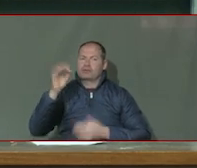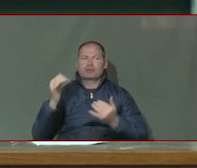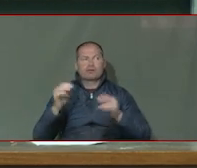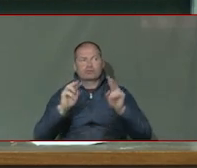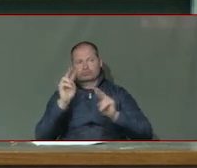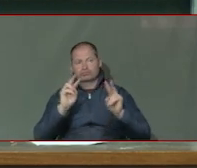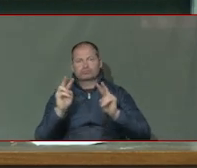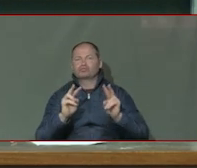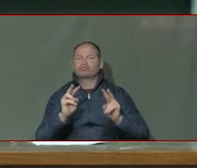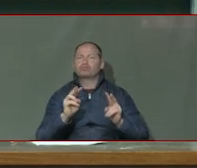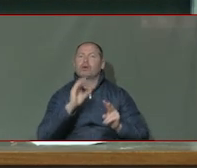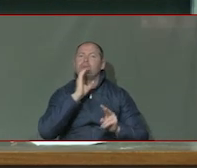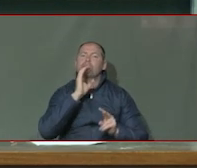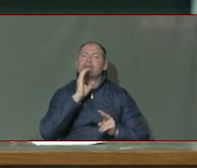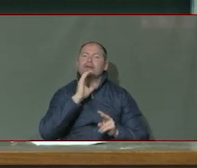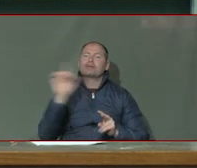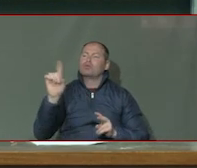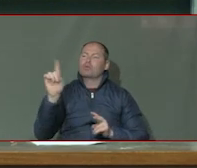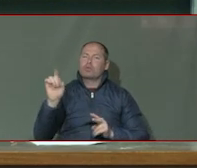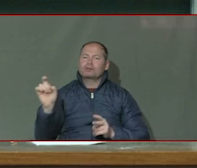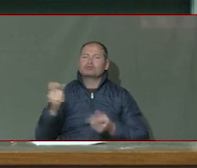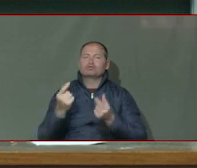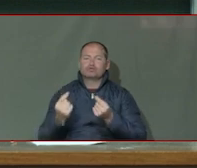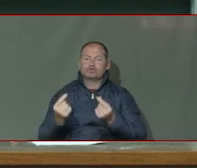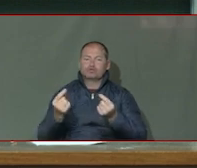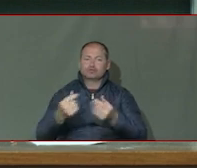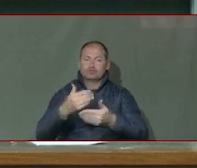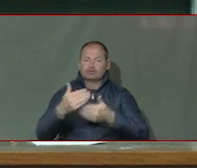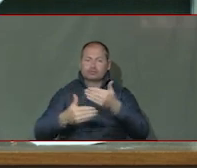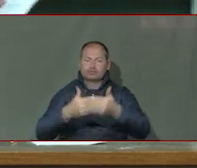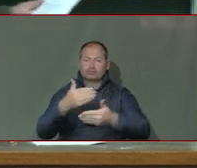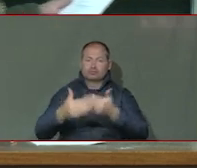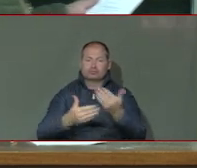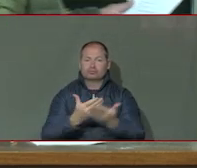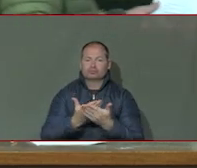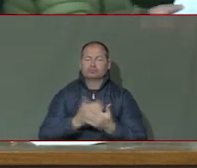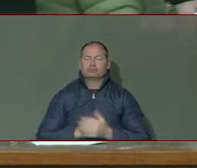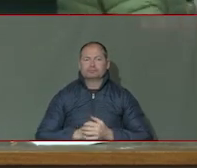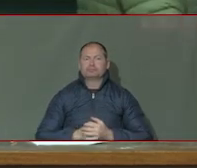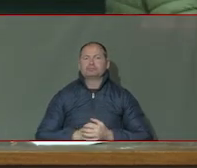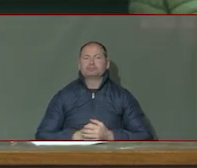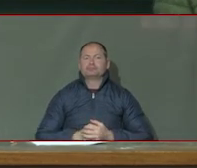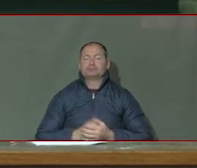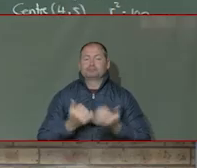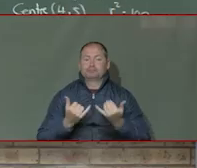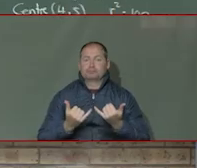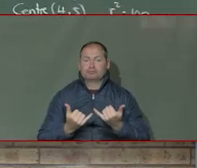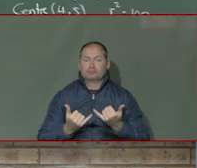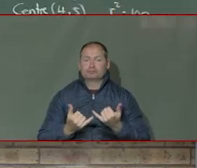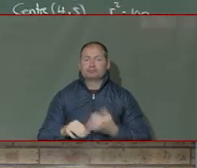gradient and to determine the equation. If you look at